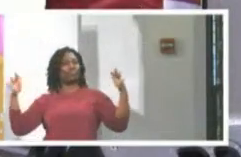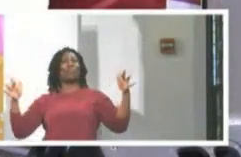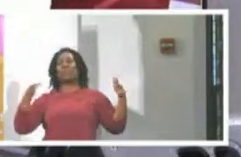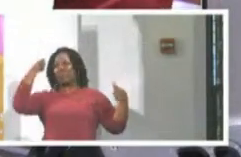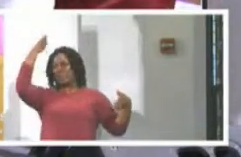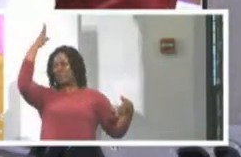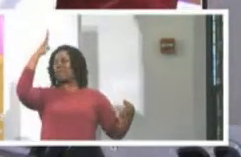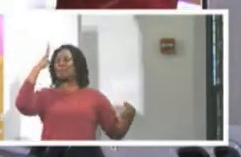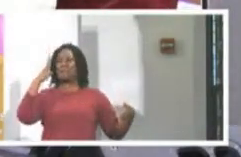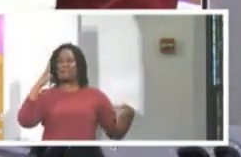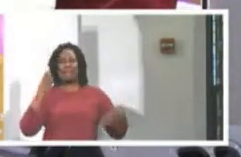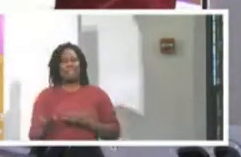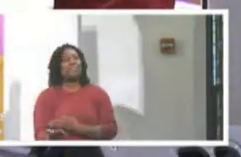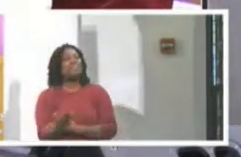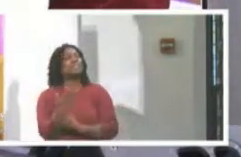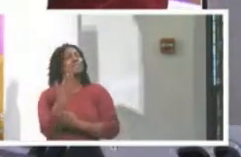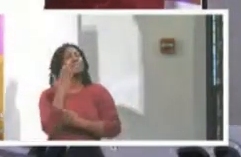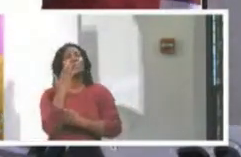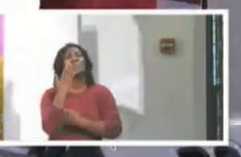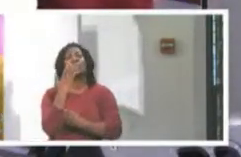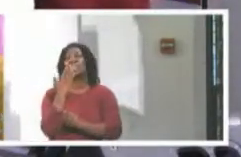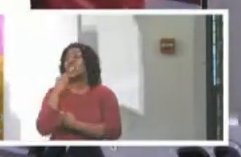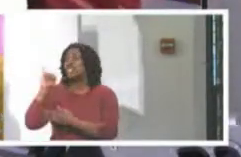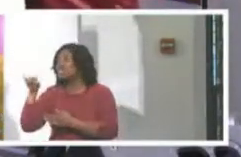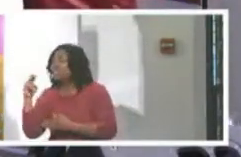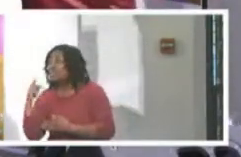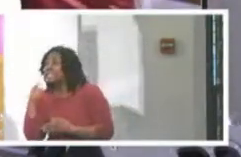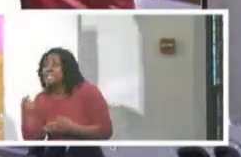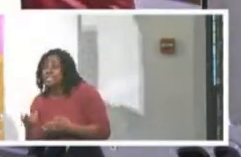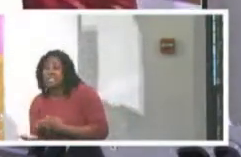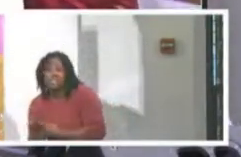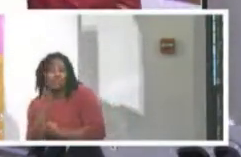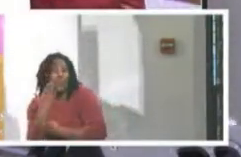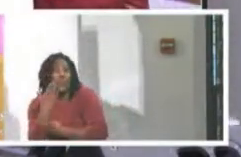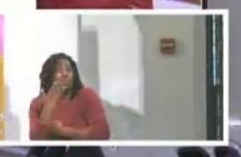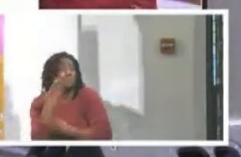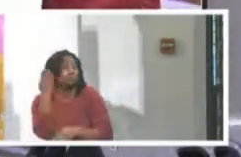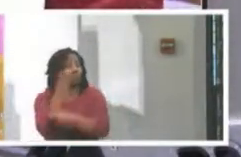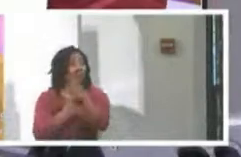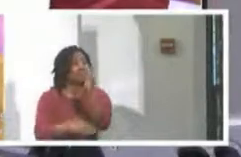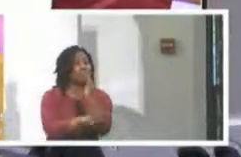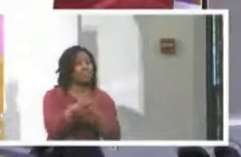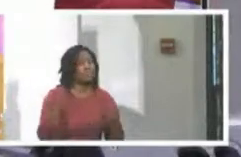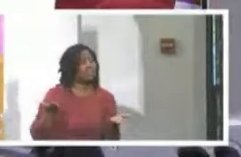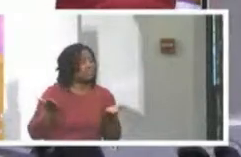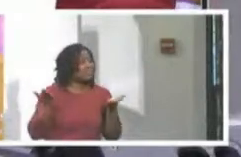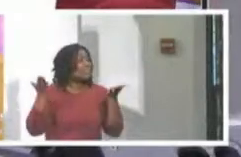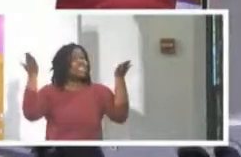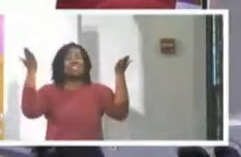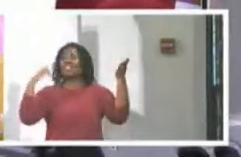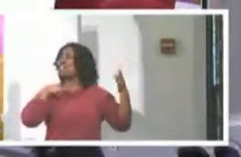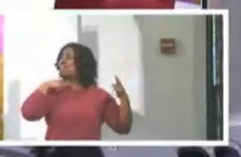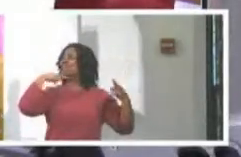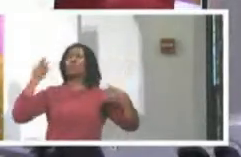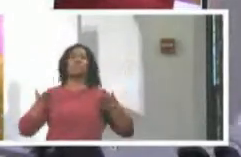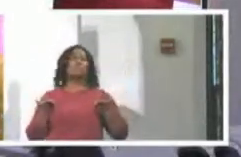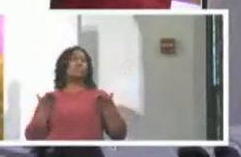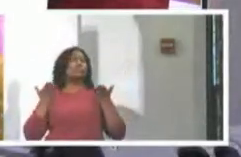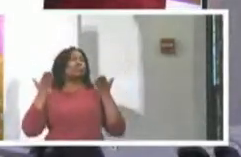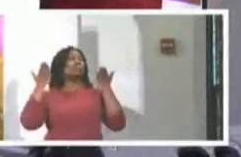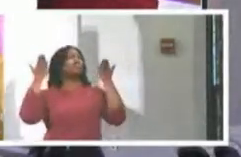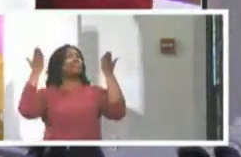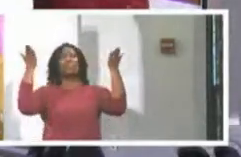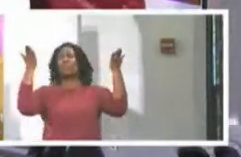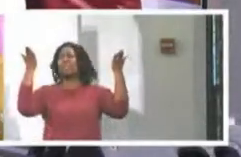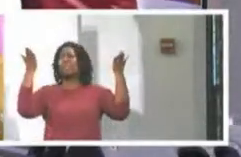that whatever our Jerichos are this morning, as we lift our hands together, as we lift our worship together, that those